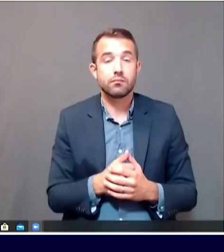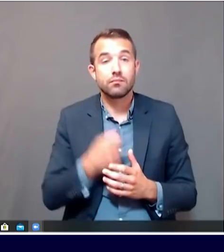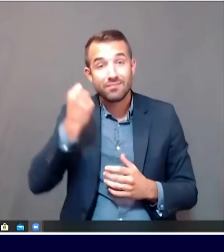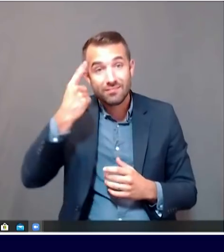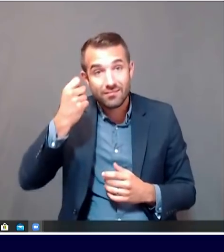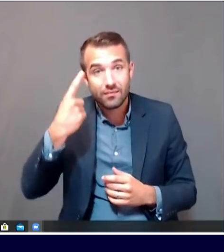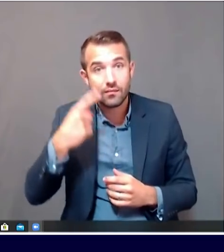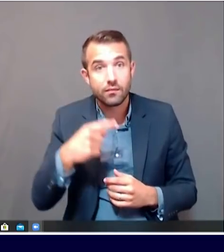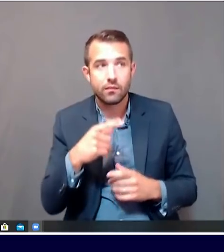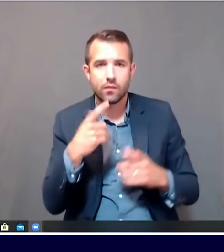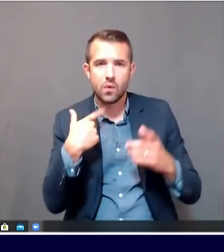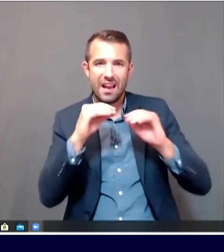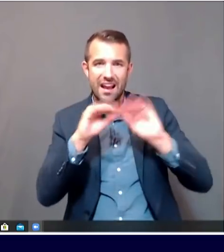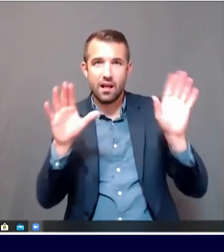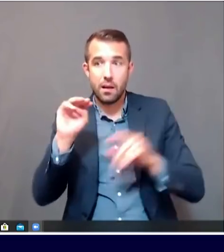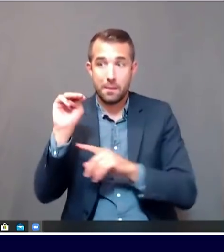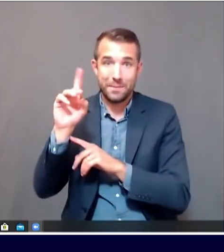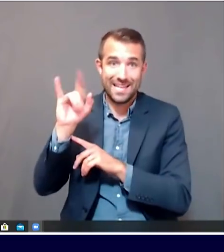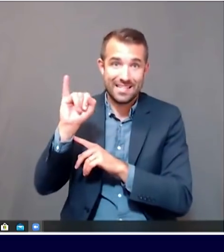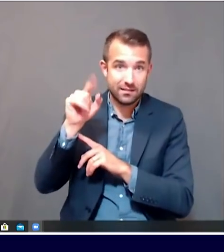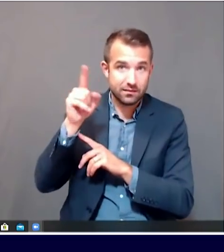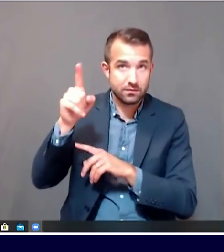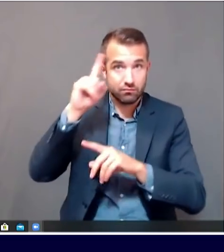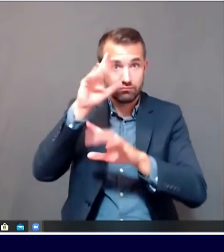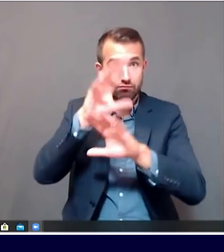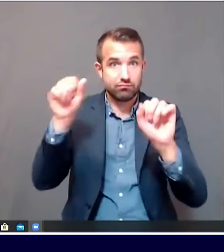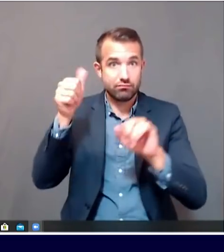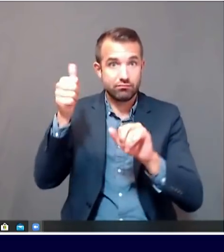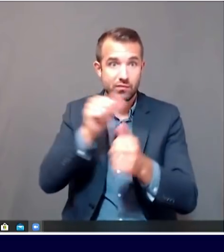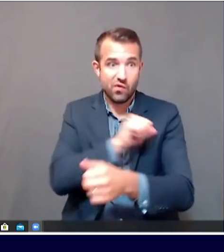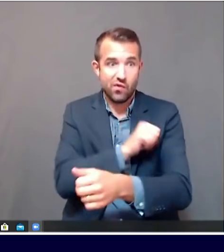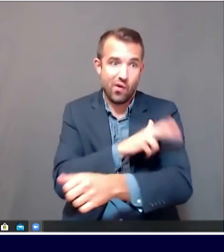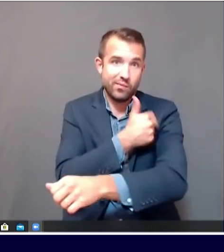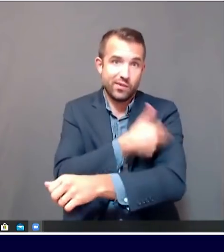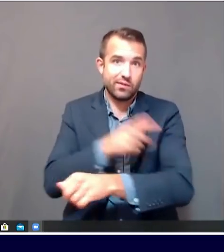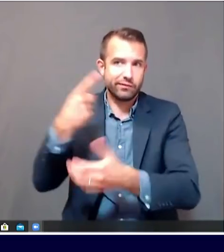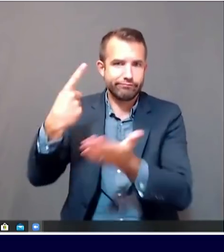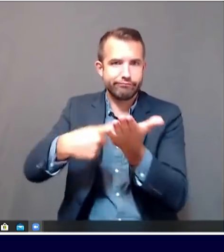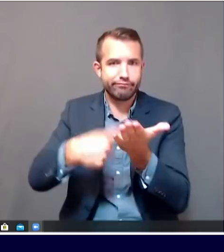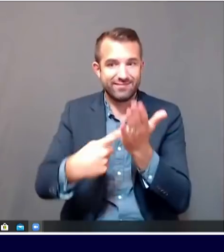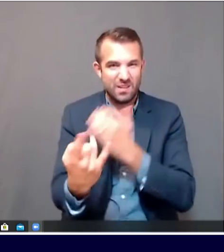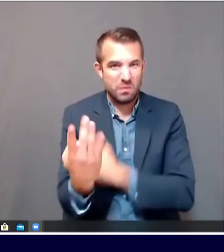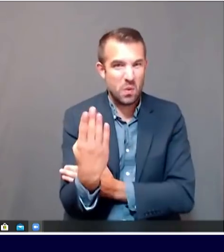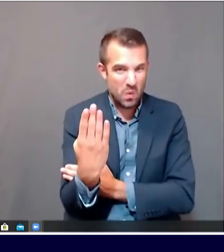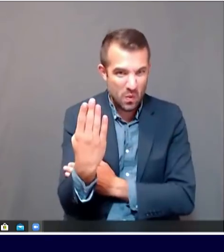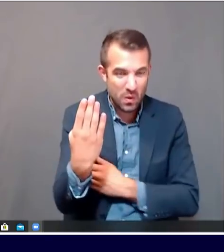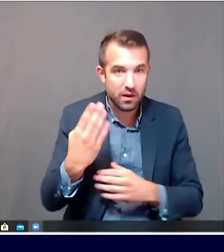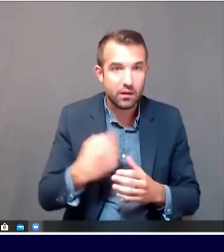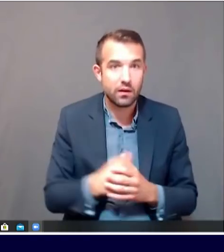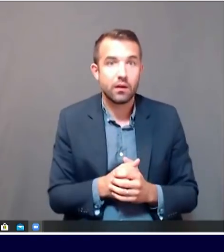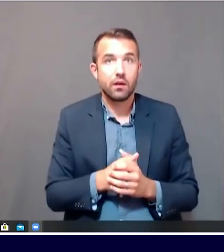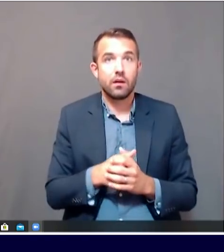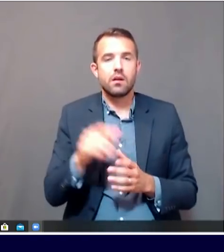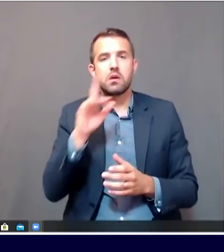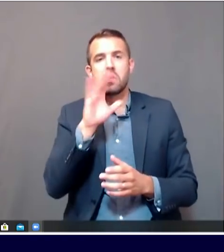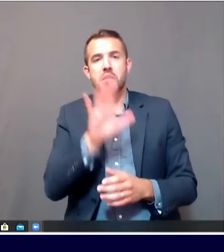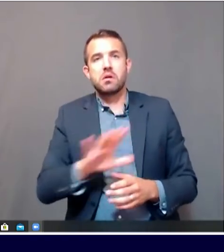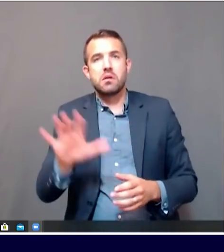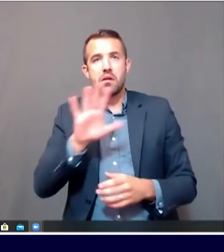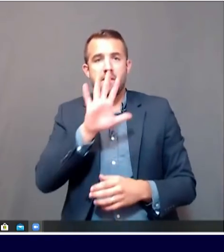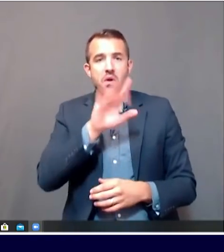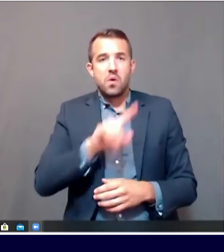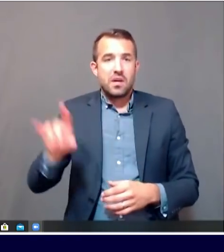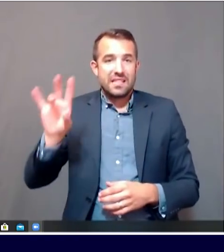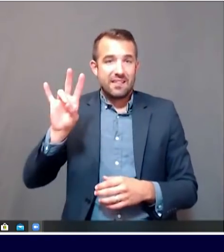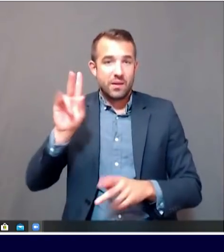with MDI President Blank this morning, hospital president, he indicated that there were about 5, maybe 7 individuals over the past